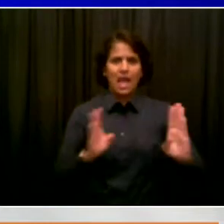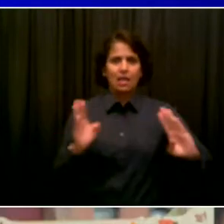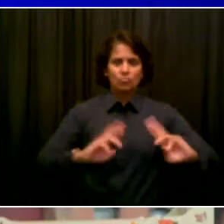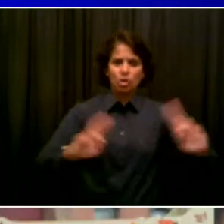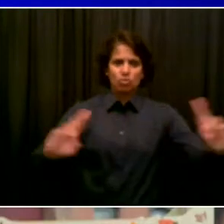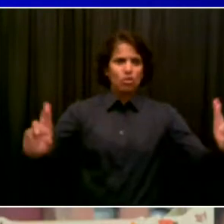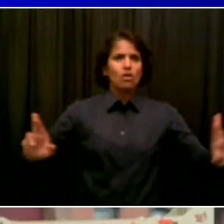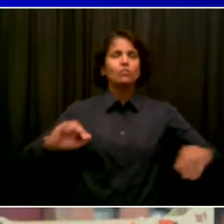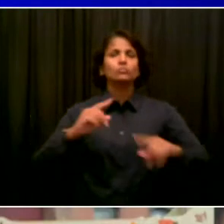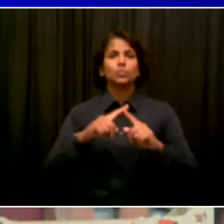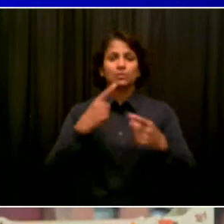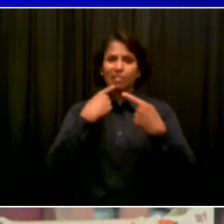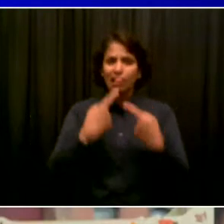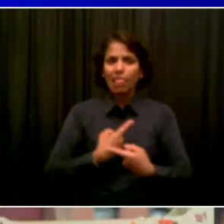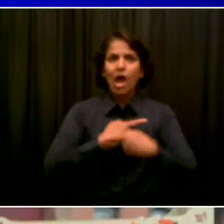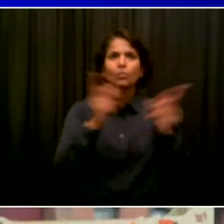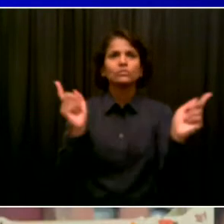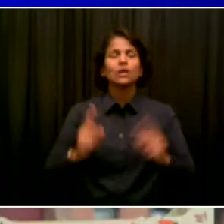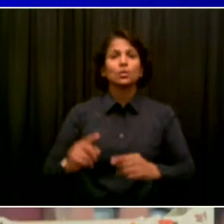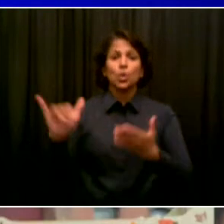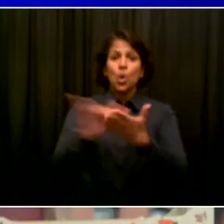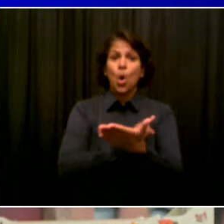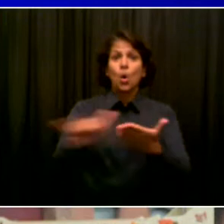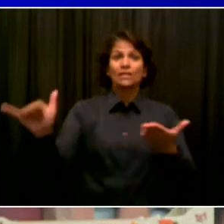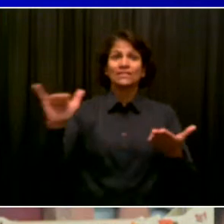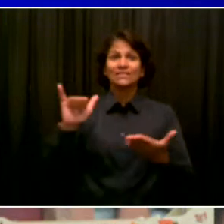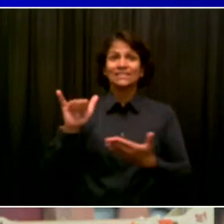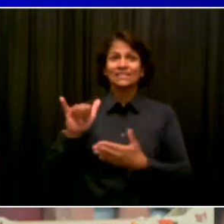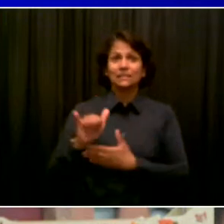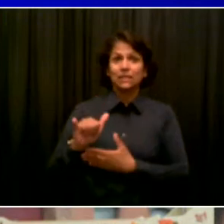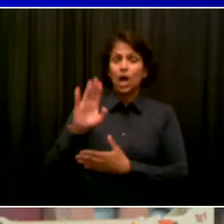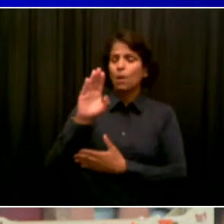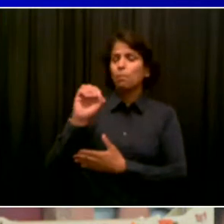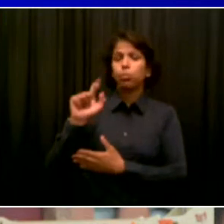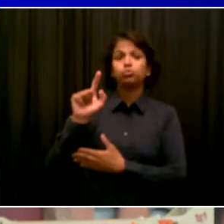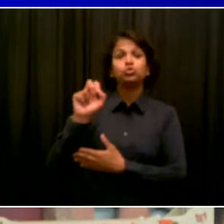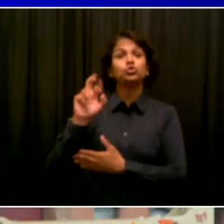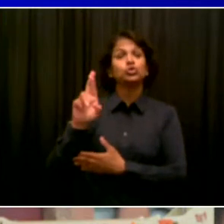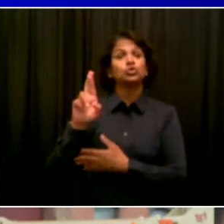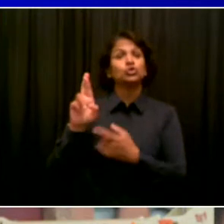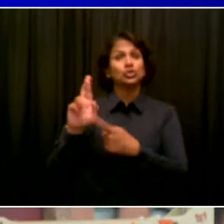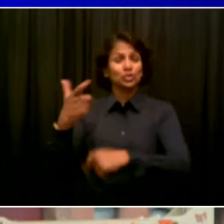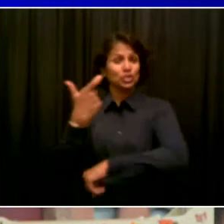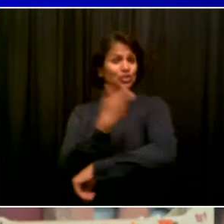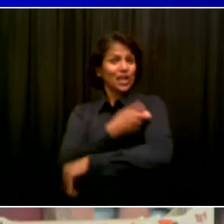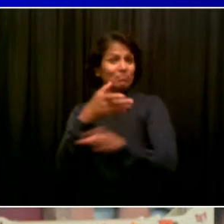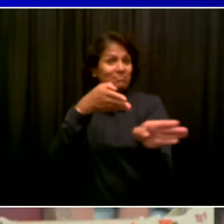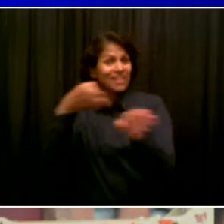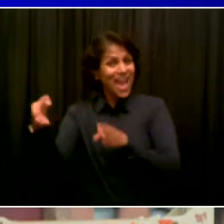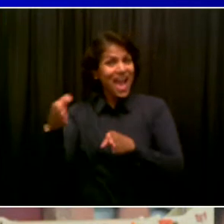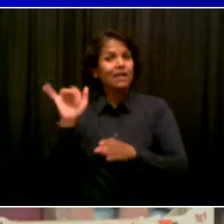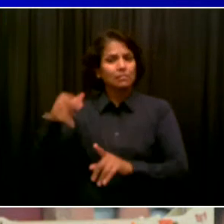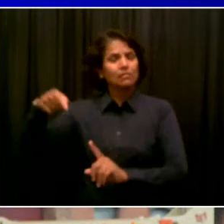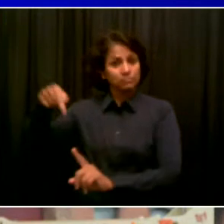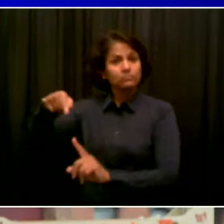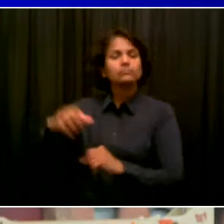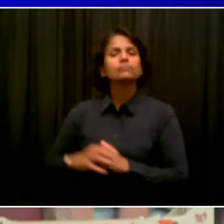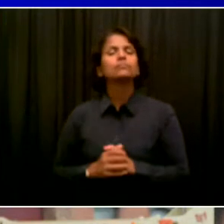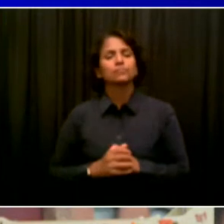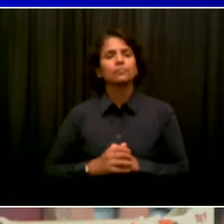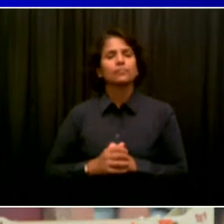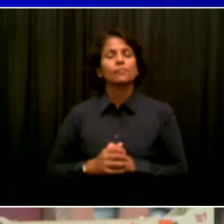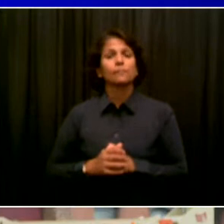is the extraordinary number of decentralized vaccination sites we have all over the city. Over